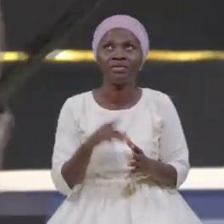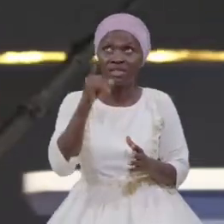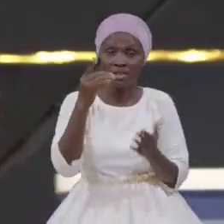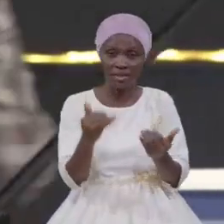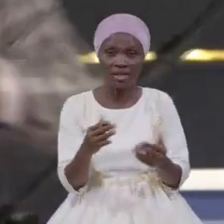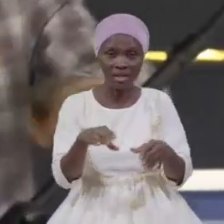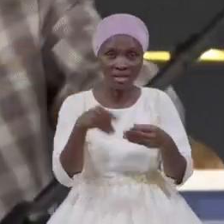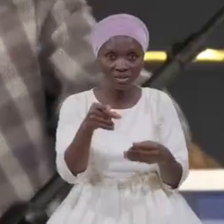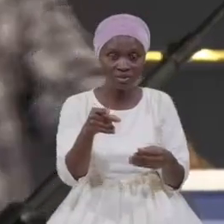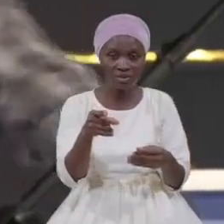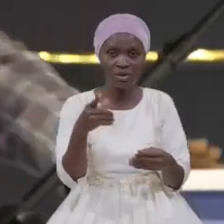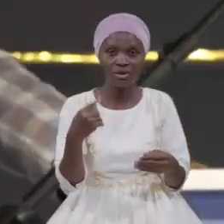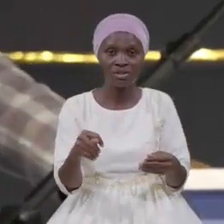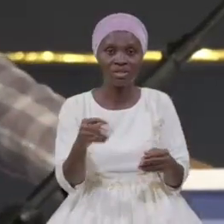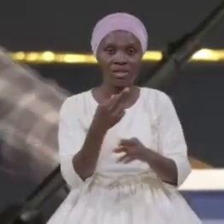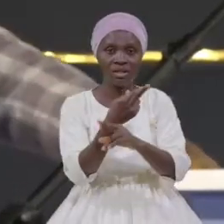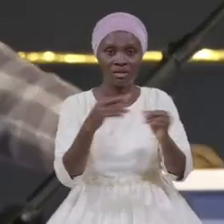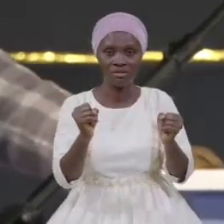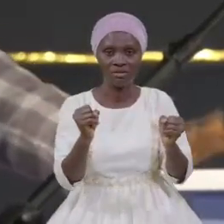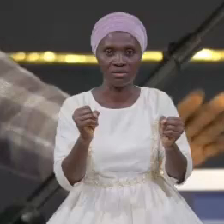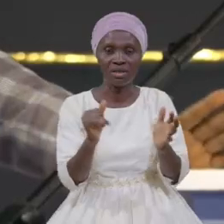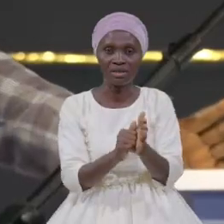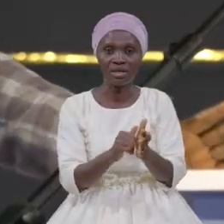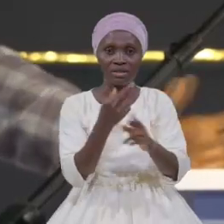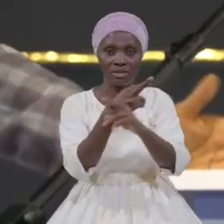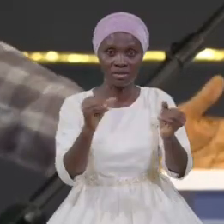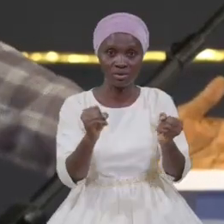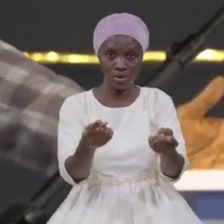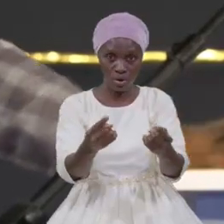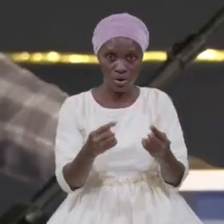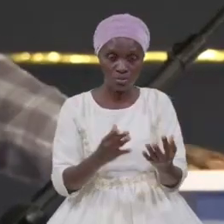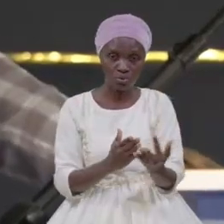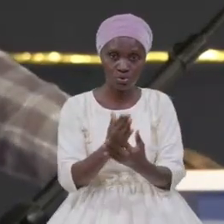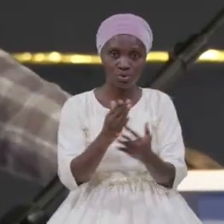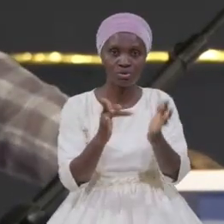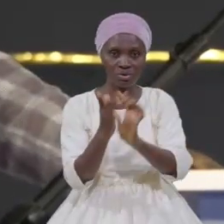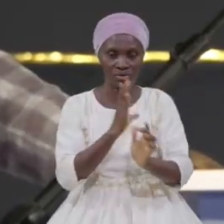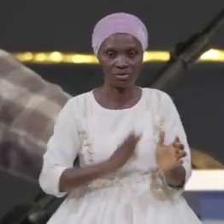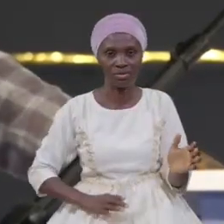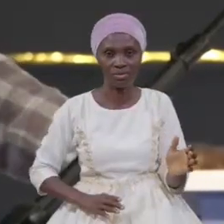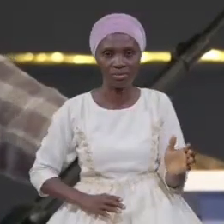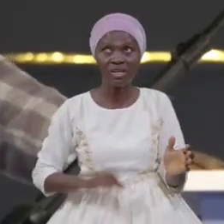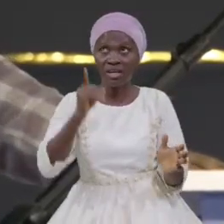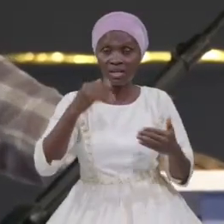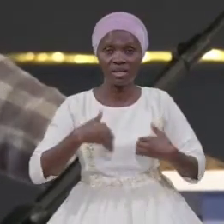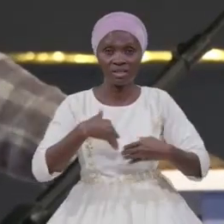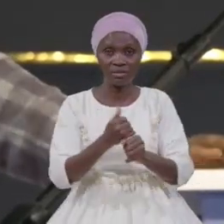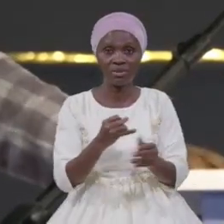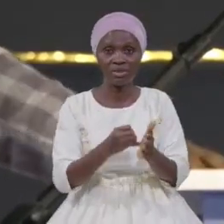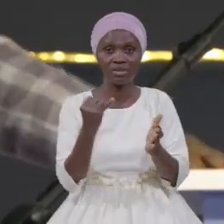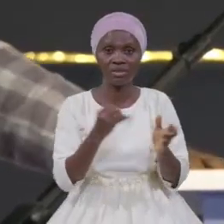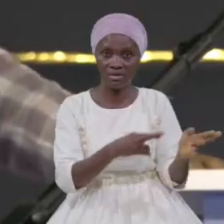redemption comes through the Lord Jesus. And he's already made it available for everyone. For